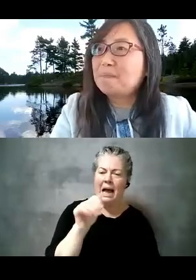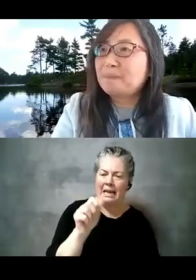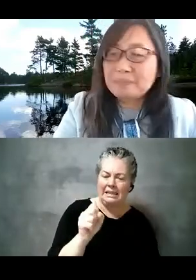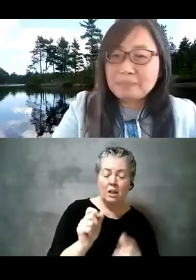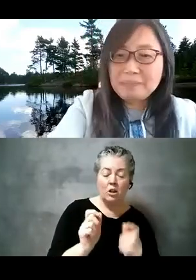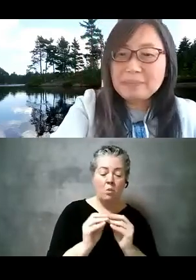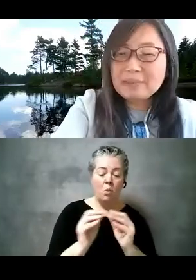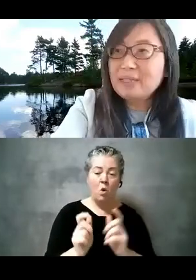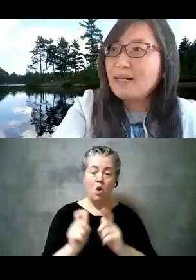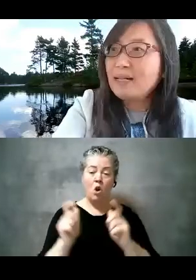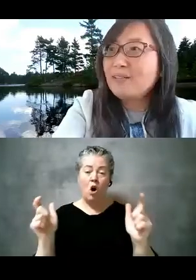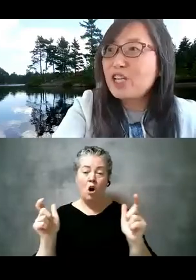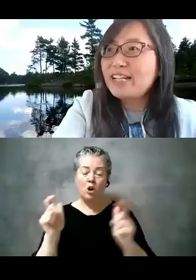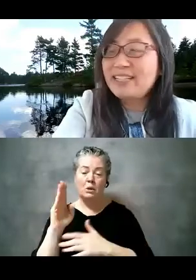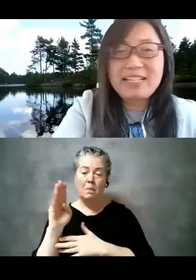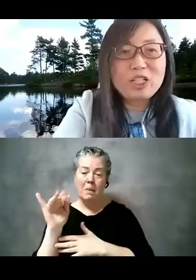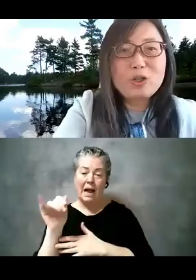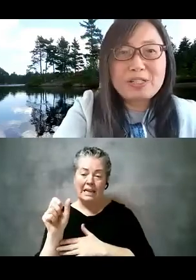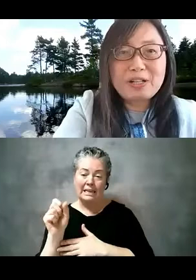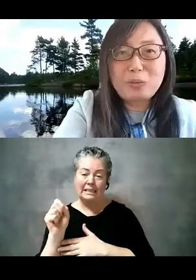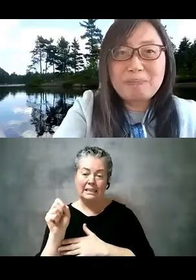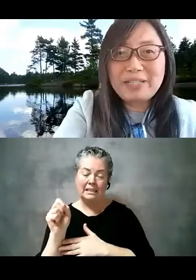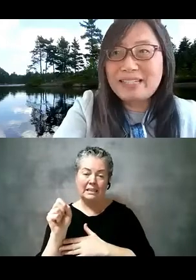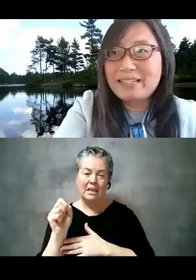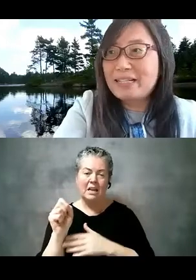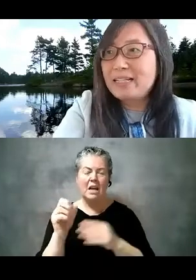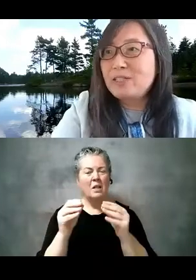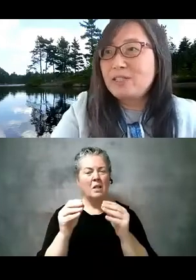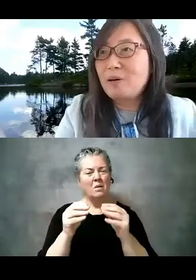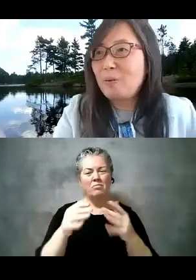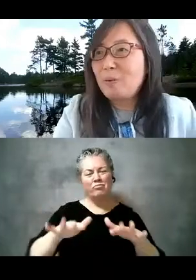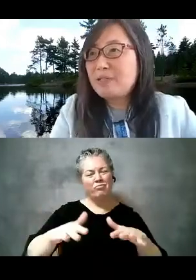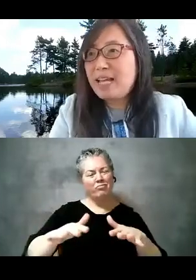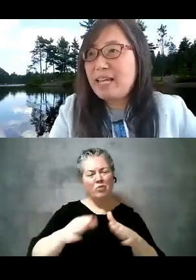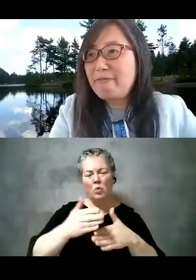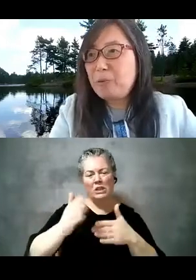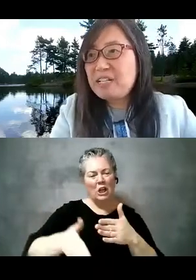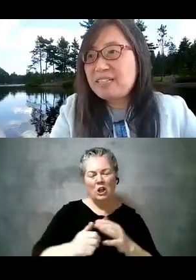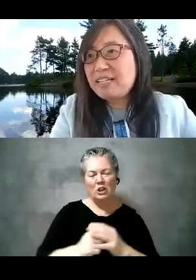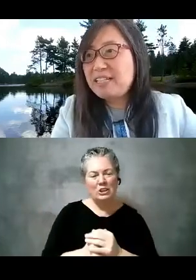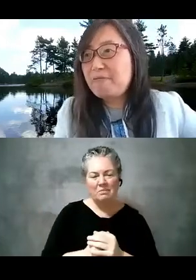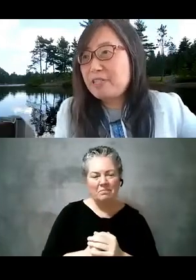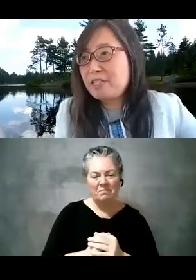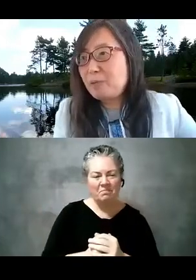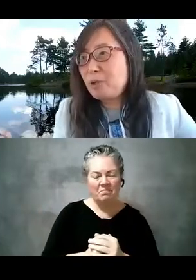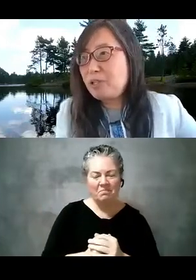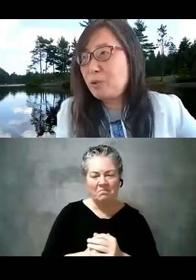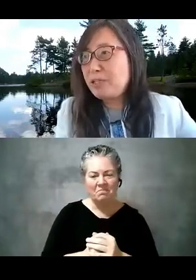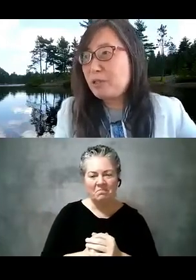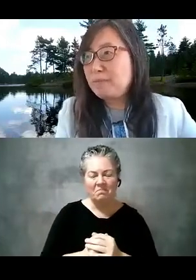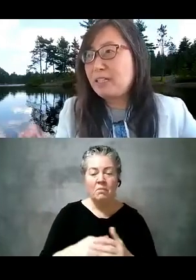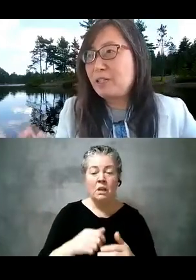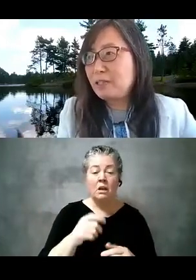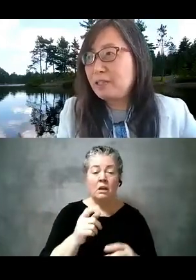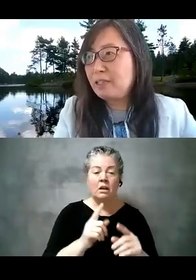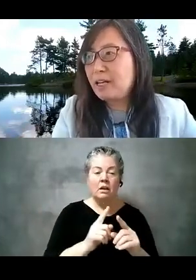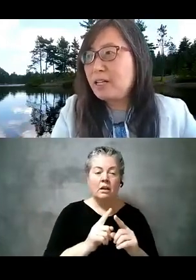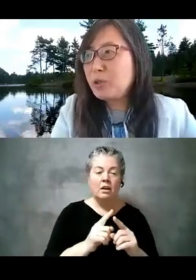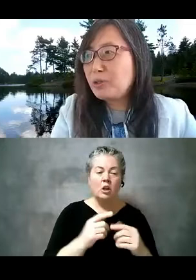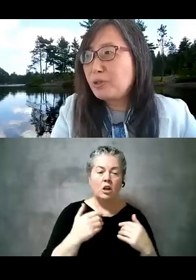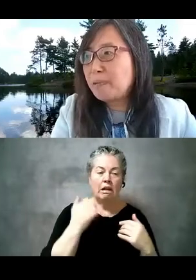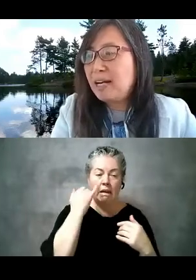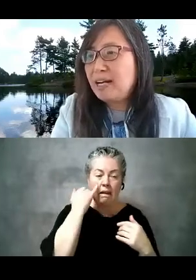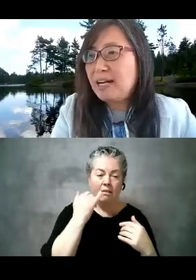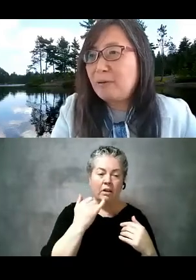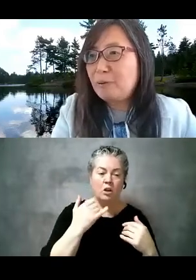more shaky the initial result would be. So we'll say if pre-existing differences between the treated group and the